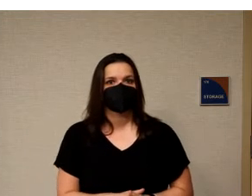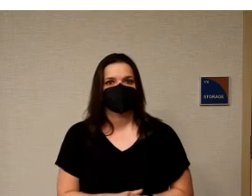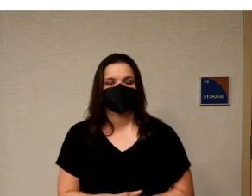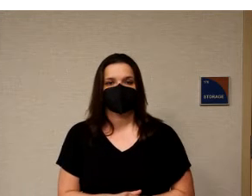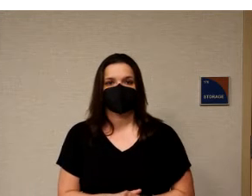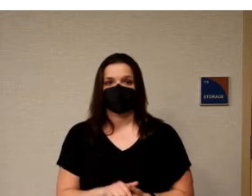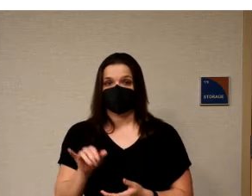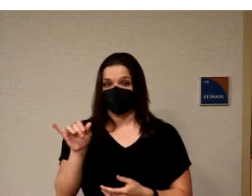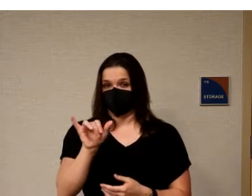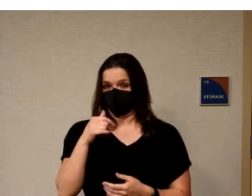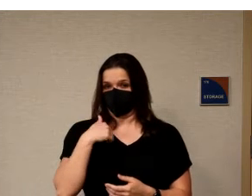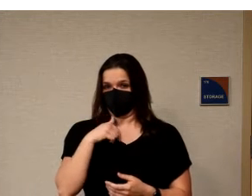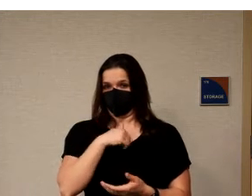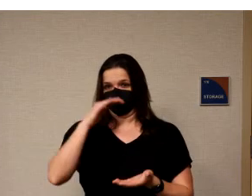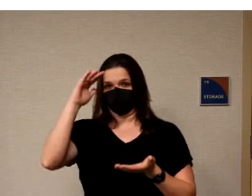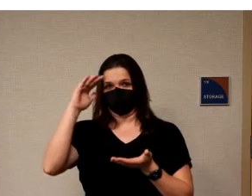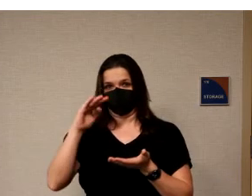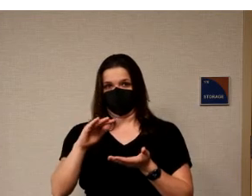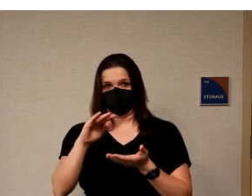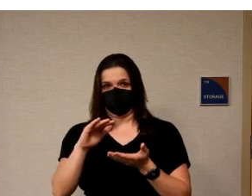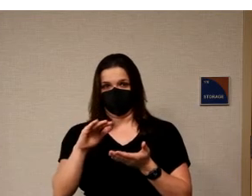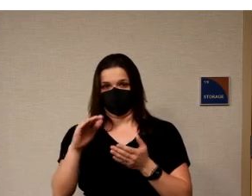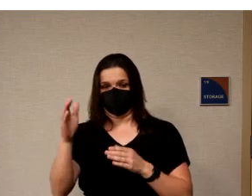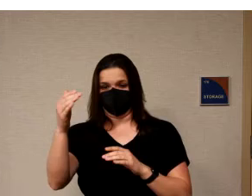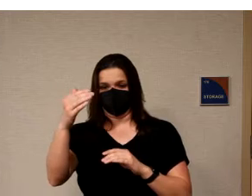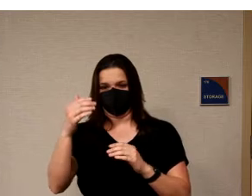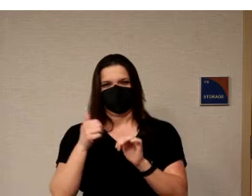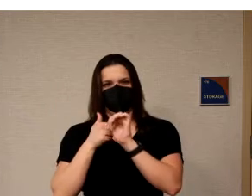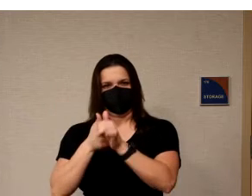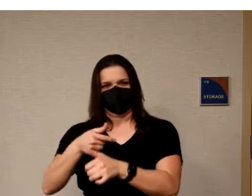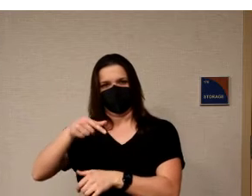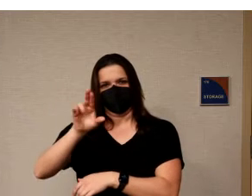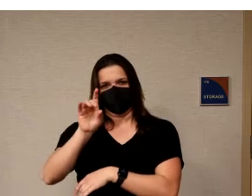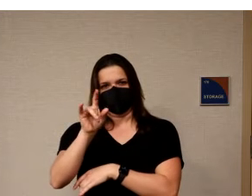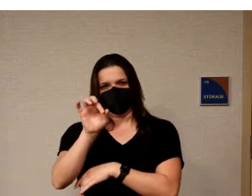while being a little bit less following those quadrants.